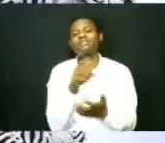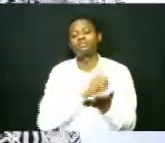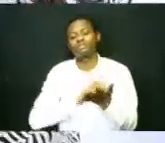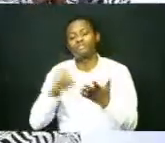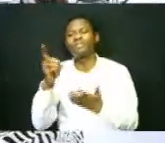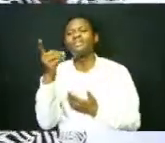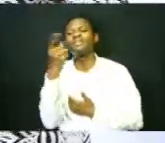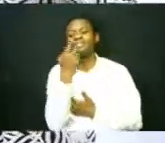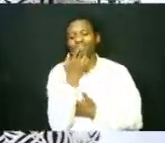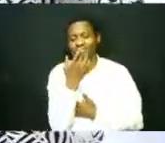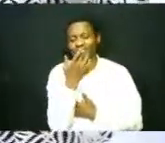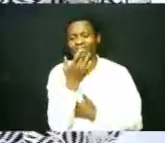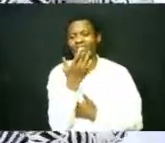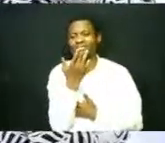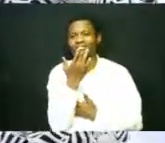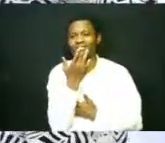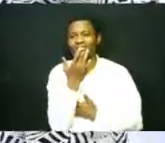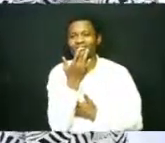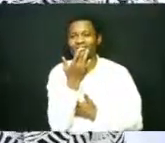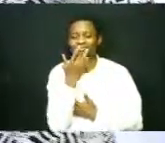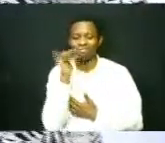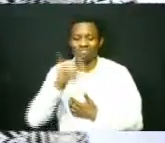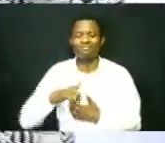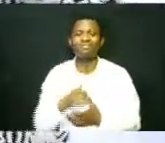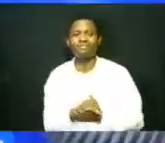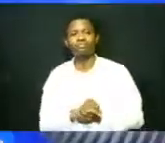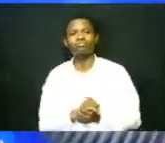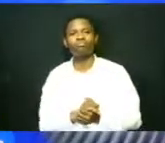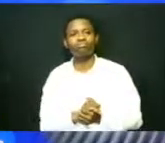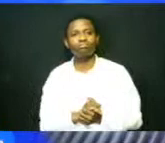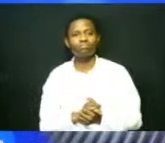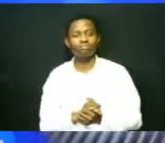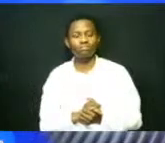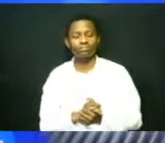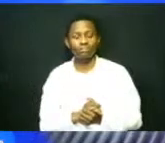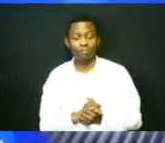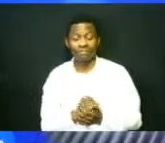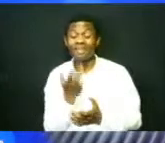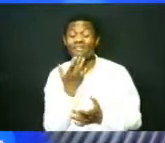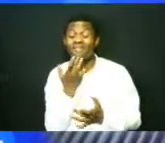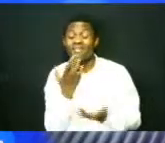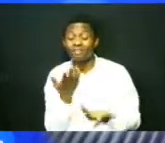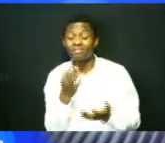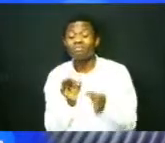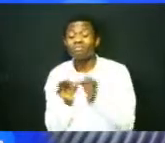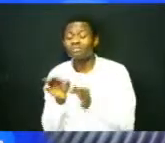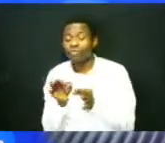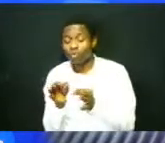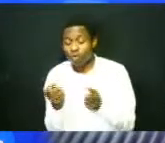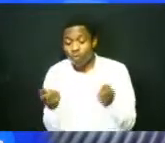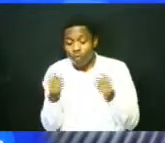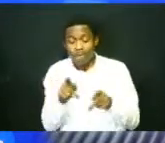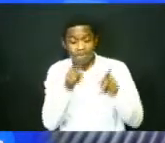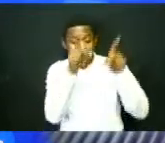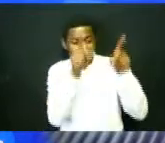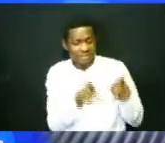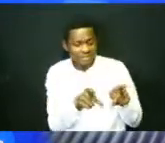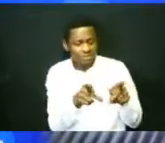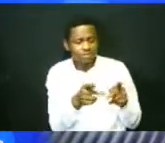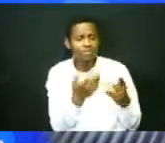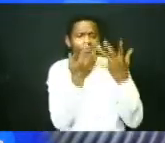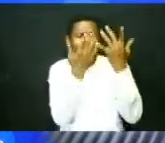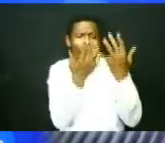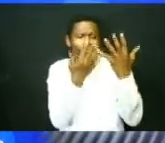won fa won tu ni pa so. Na mo obehwe nyame nko a. Favor can be explained when a man seeks the face of God in prayer and